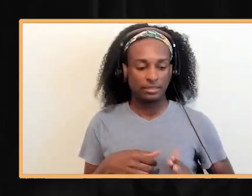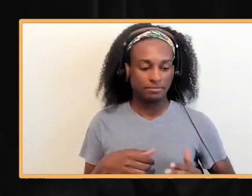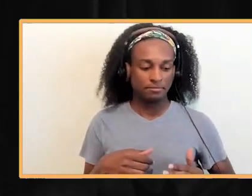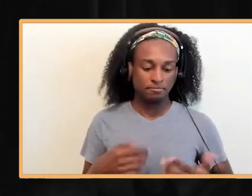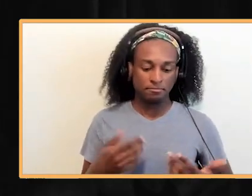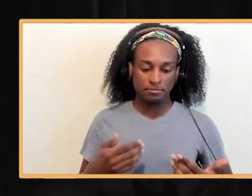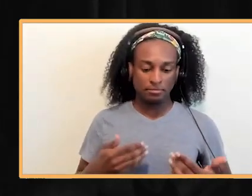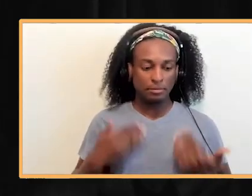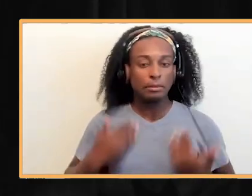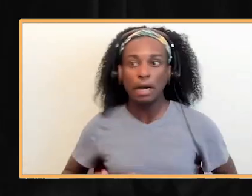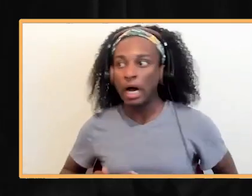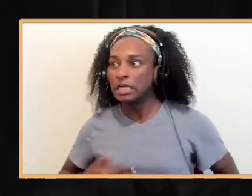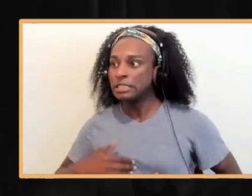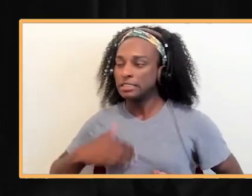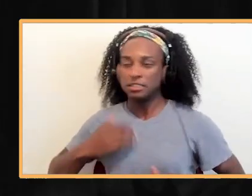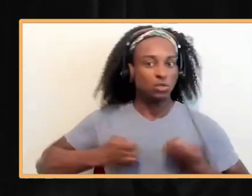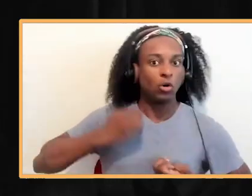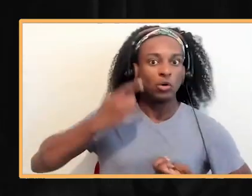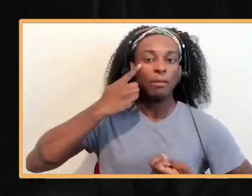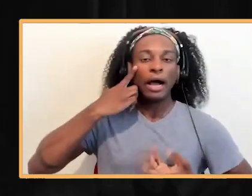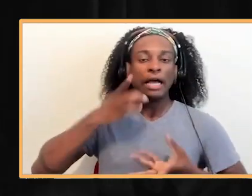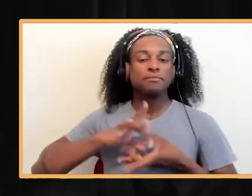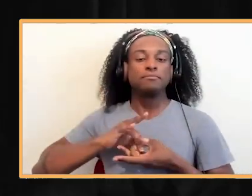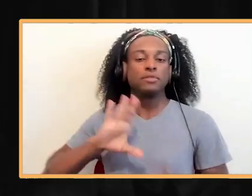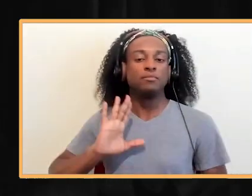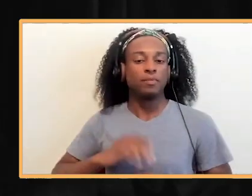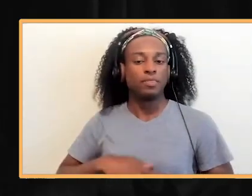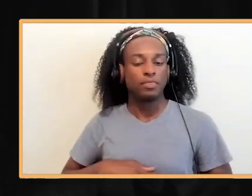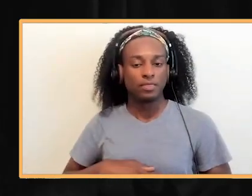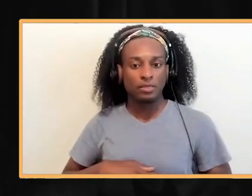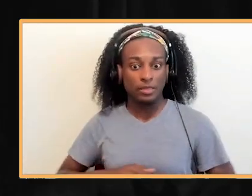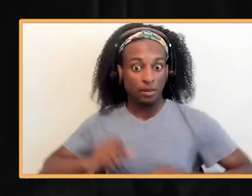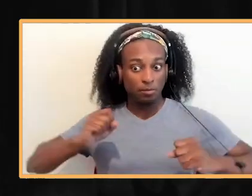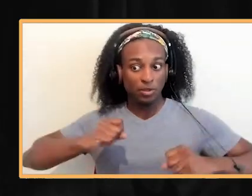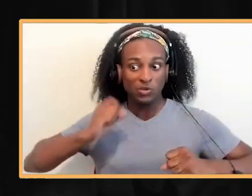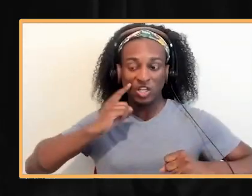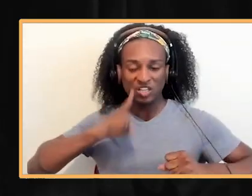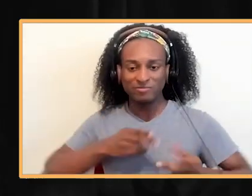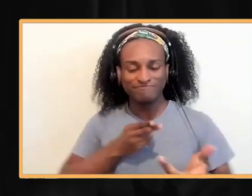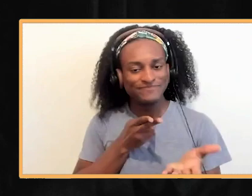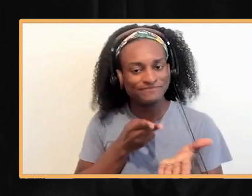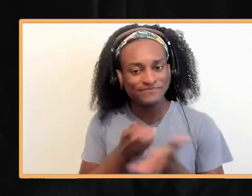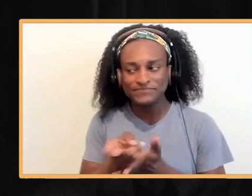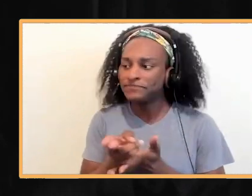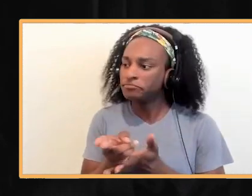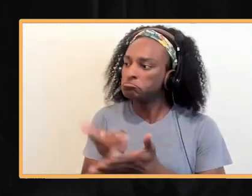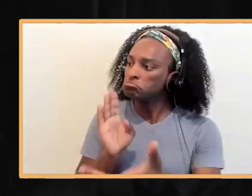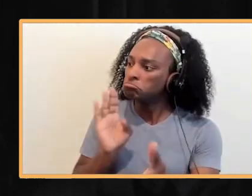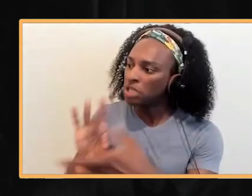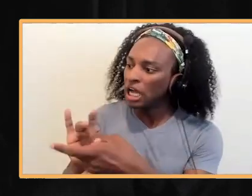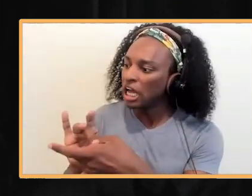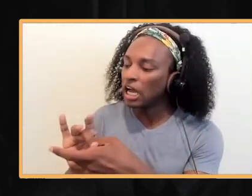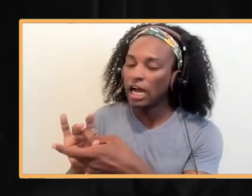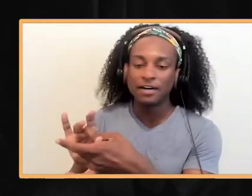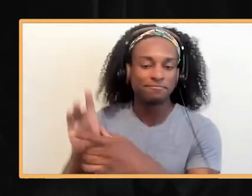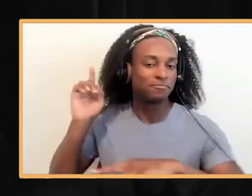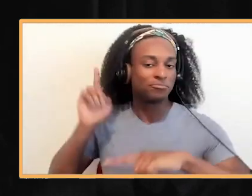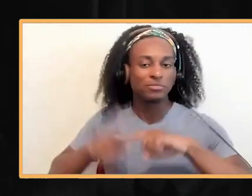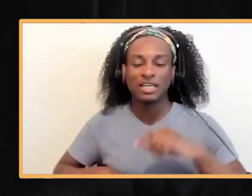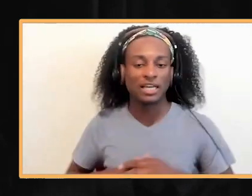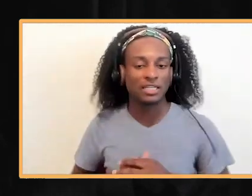inability to, I think, connect deeply and vulnerably and authentically. I think we wear